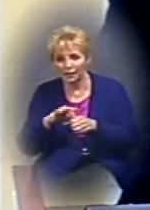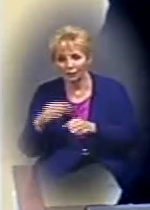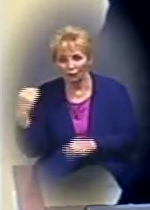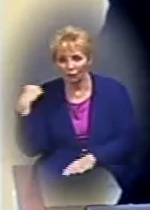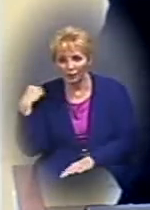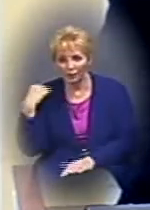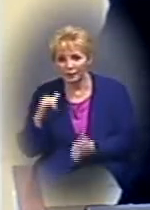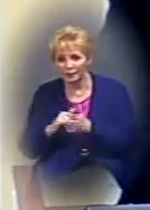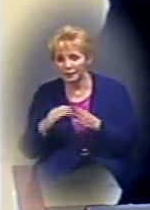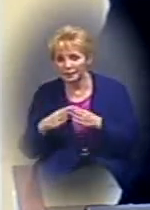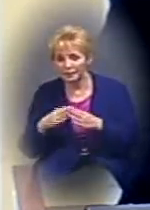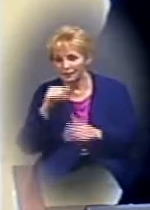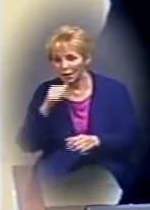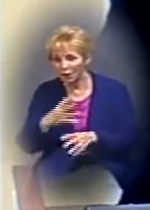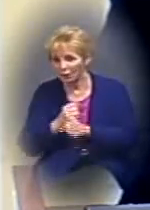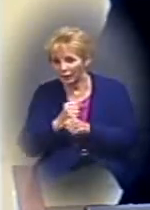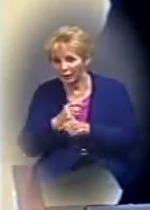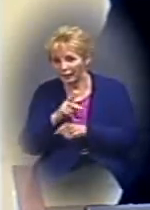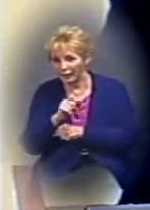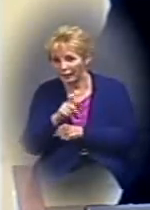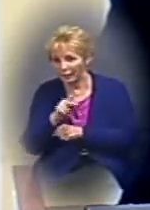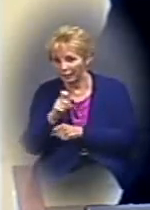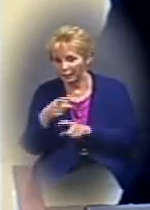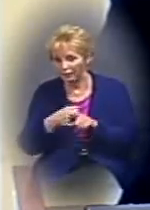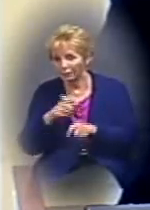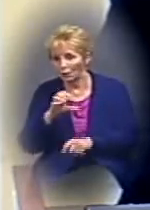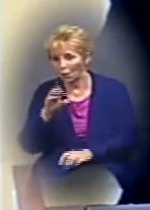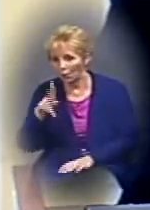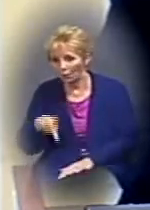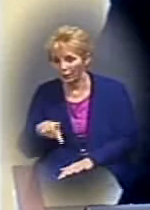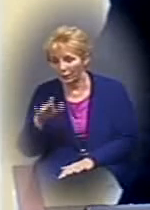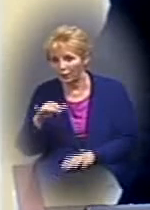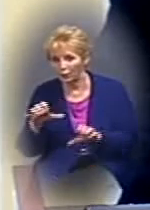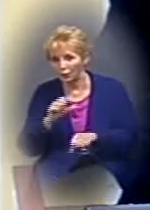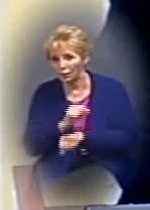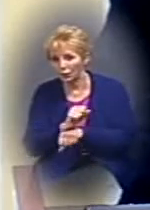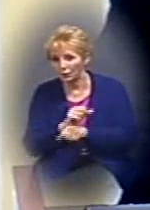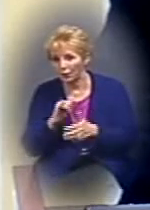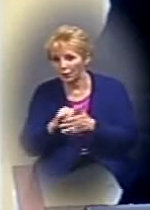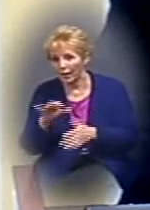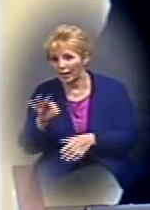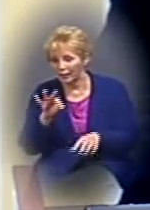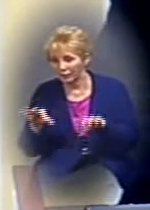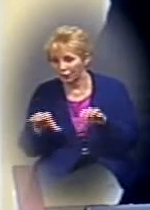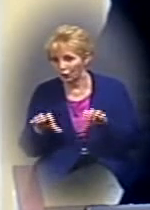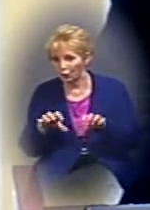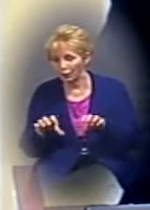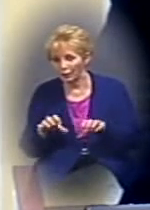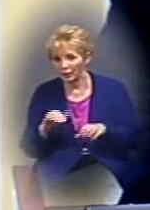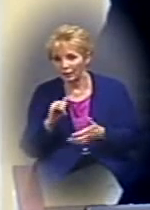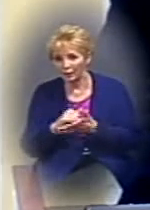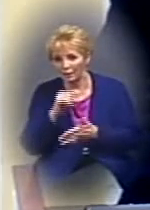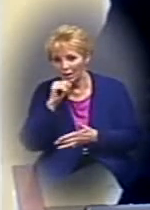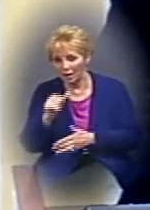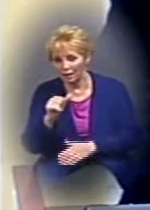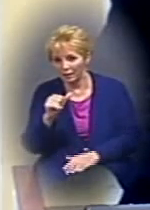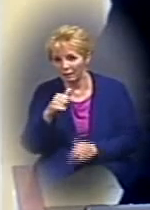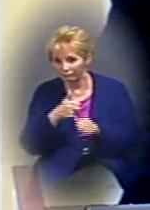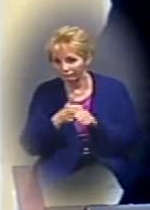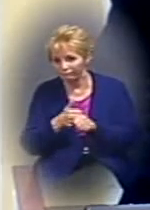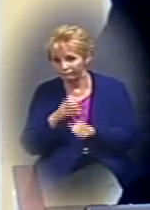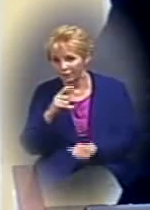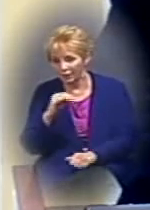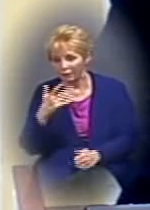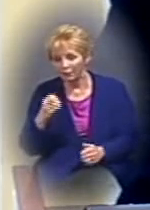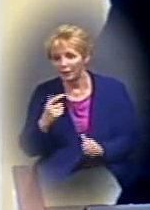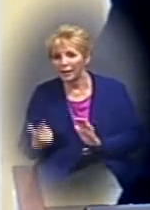of this city should not be receiving kickbacks from corporations for doing the job they were elected to do. It is unethical and may even